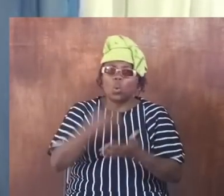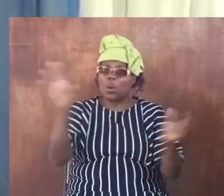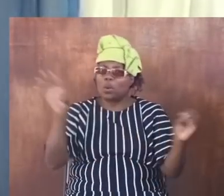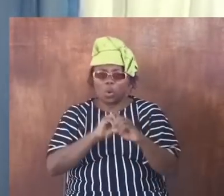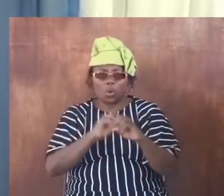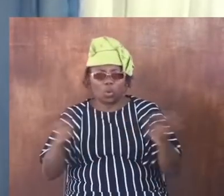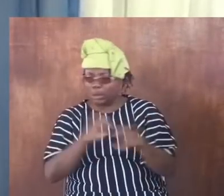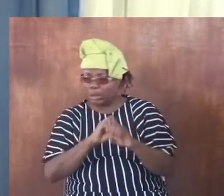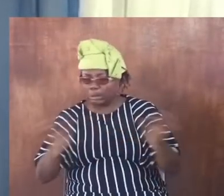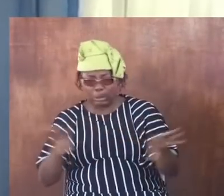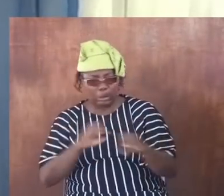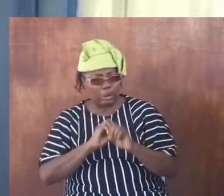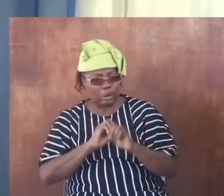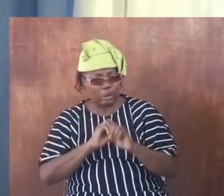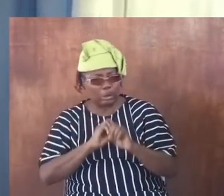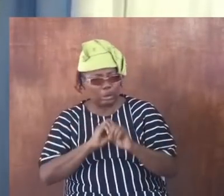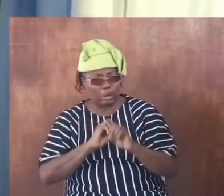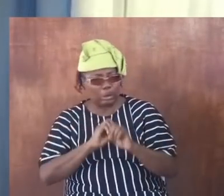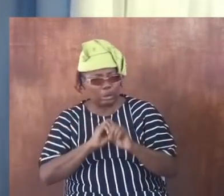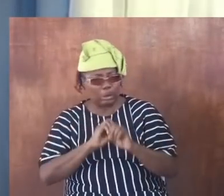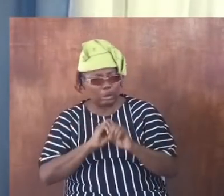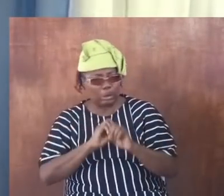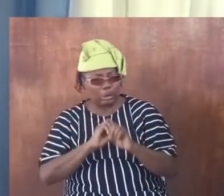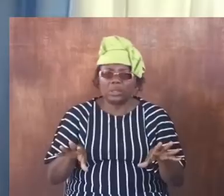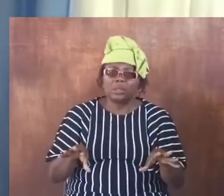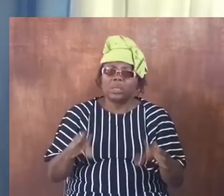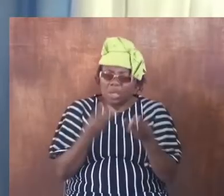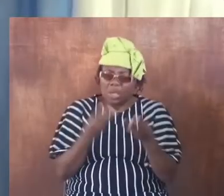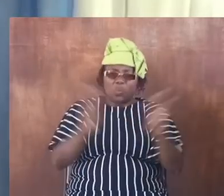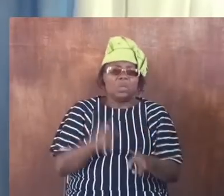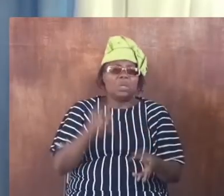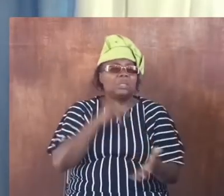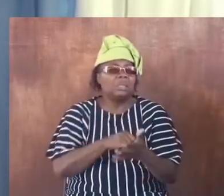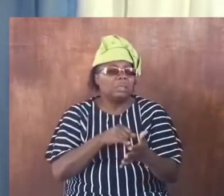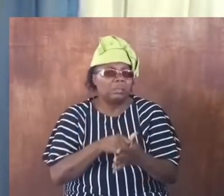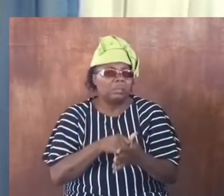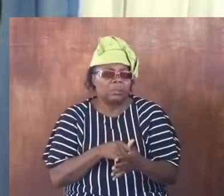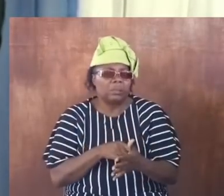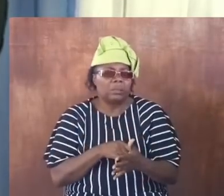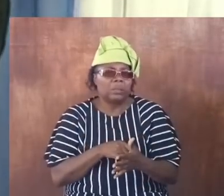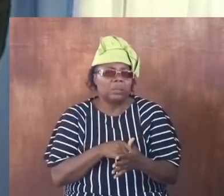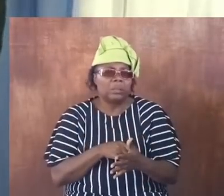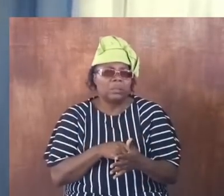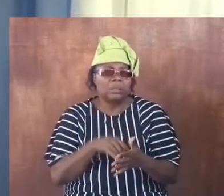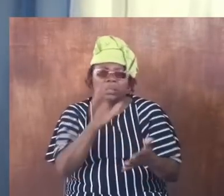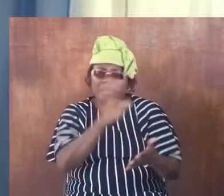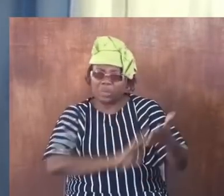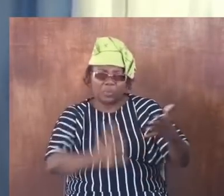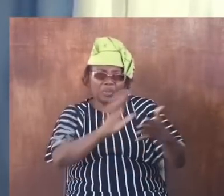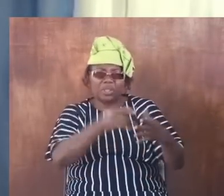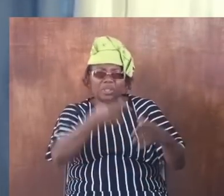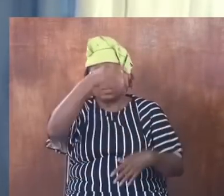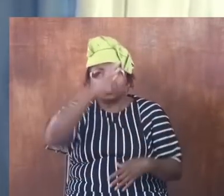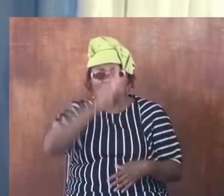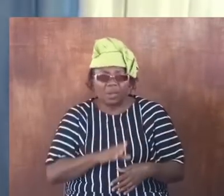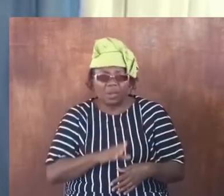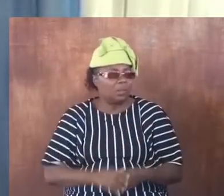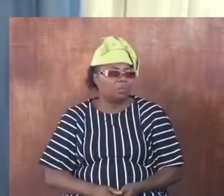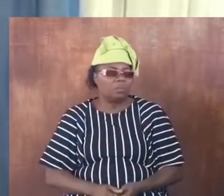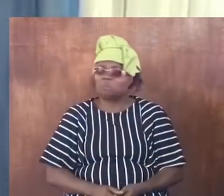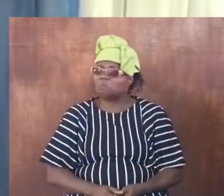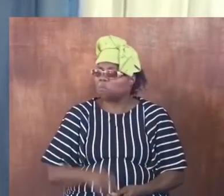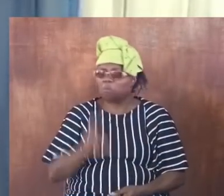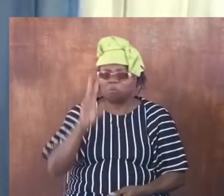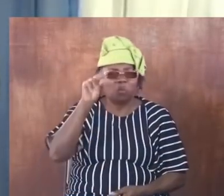you, it not worth it, not even for one moment outside of the presence of God, and then you come back in. It not worth